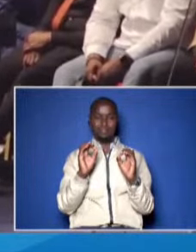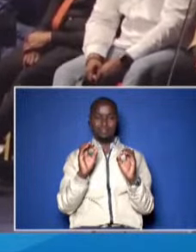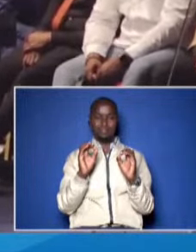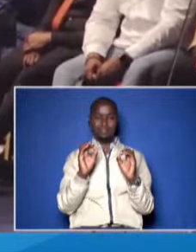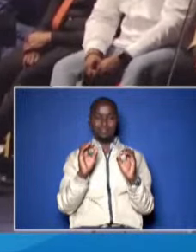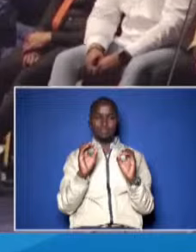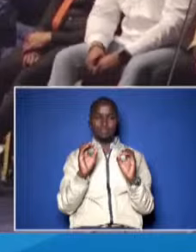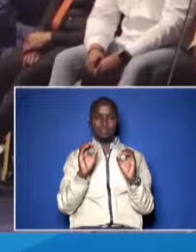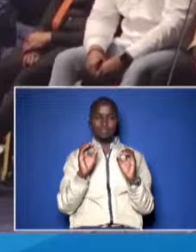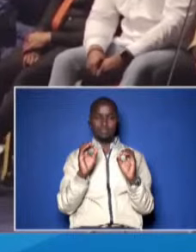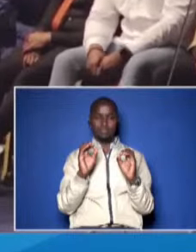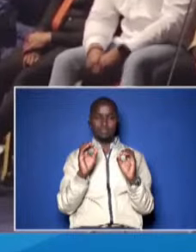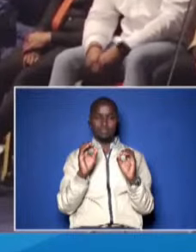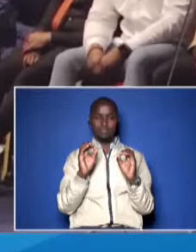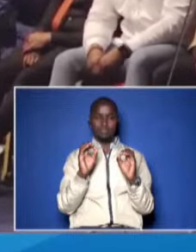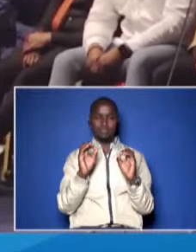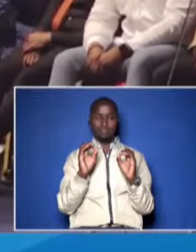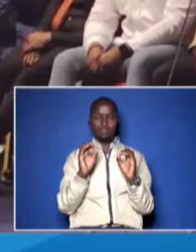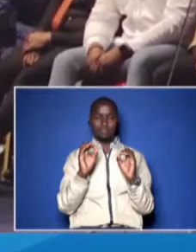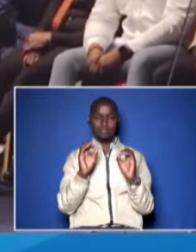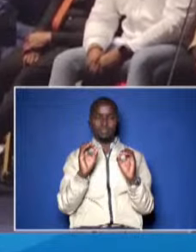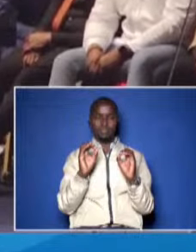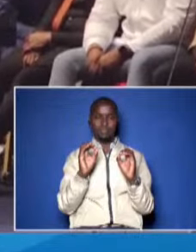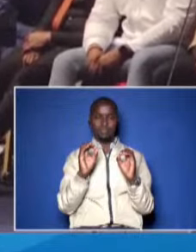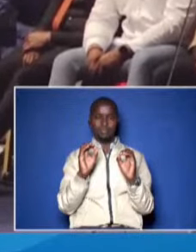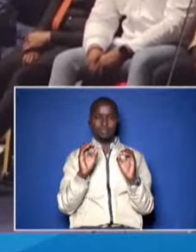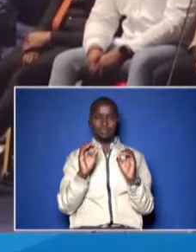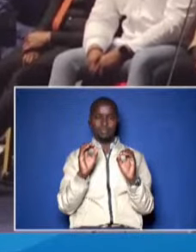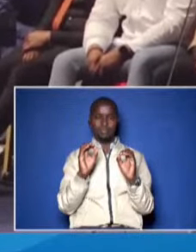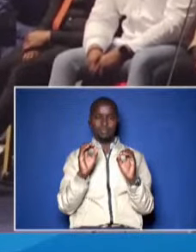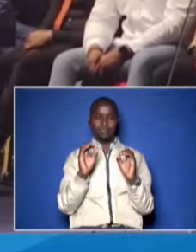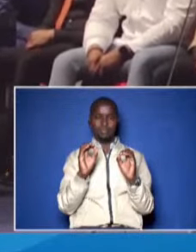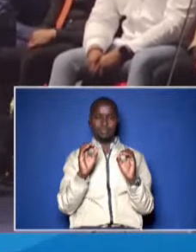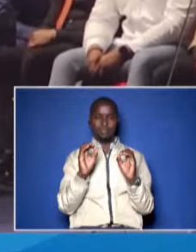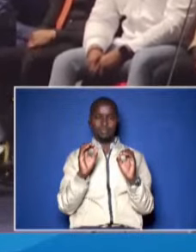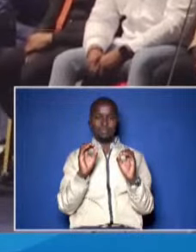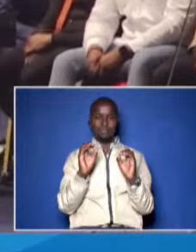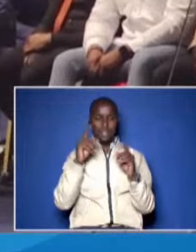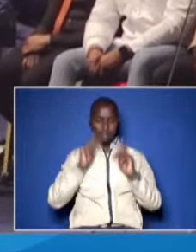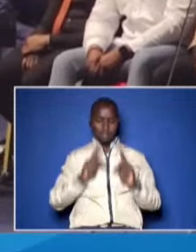25 years than in all preceding centuries put